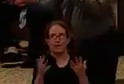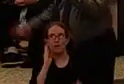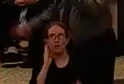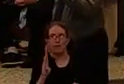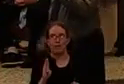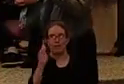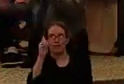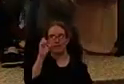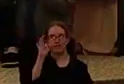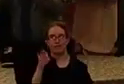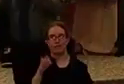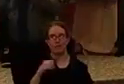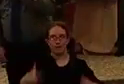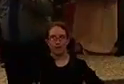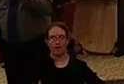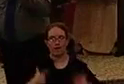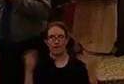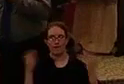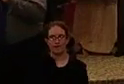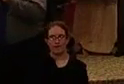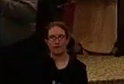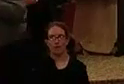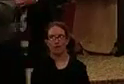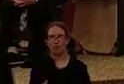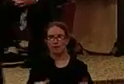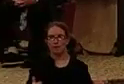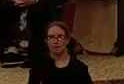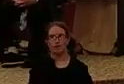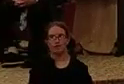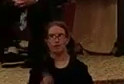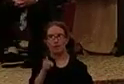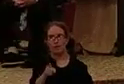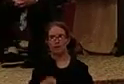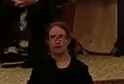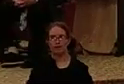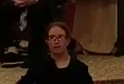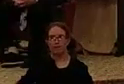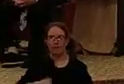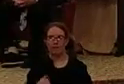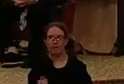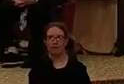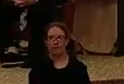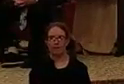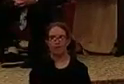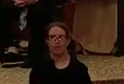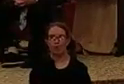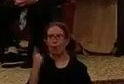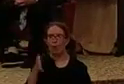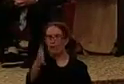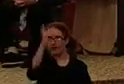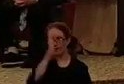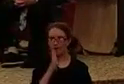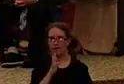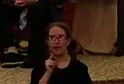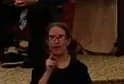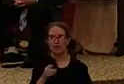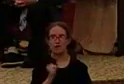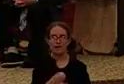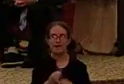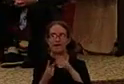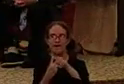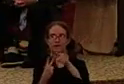to be defined by your life down here as to whether you go to one or whether you go to the other. Only God and you make